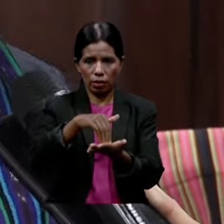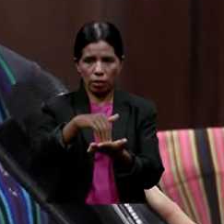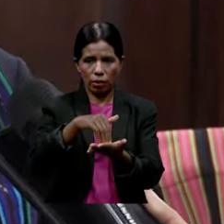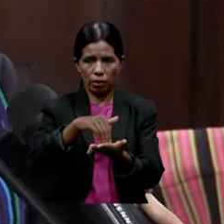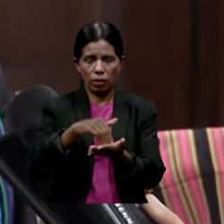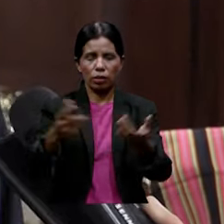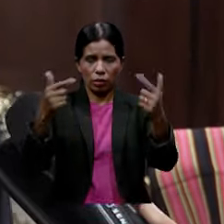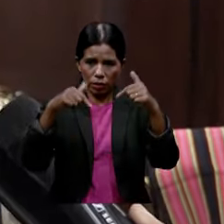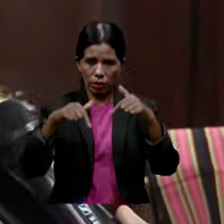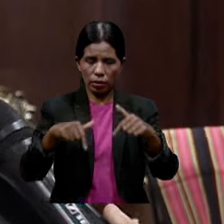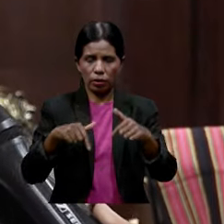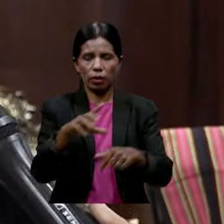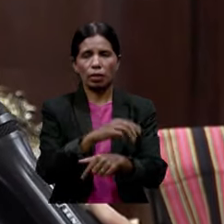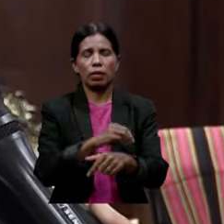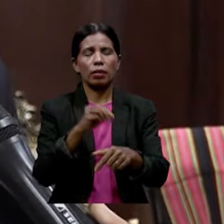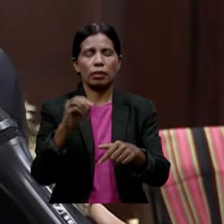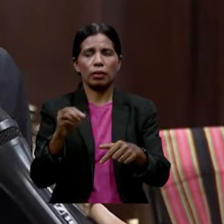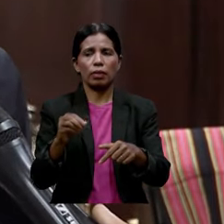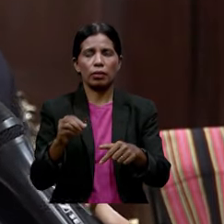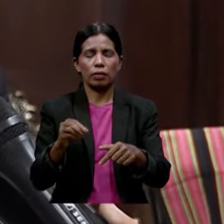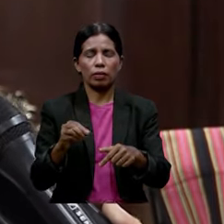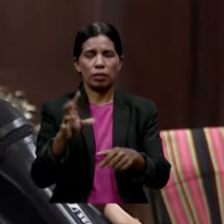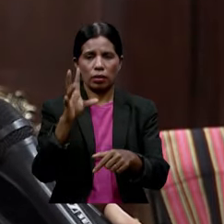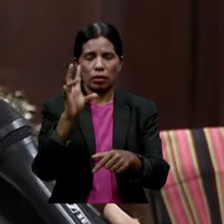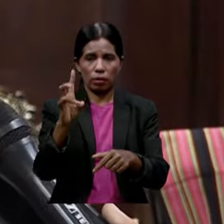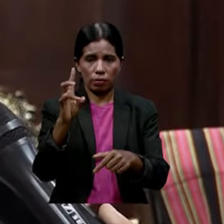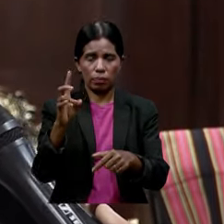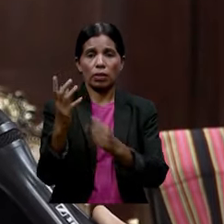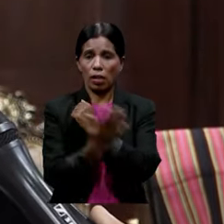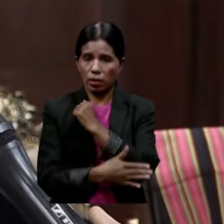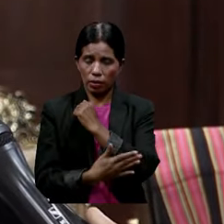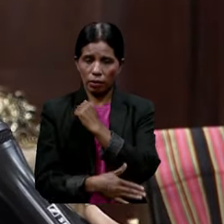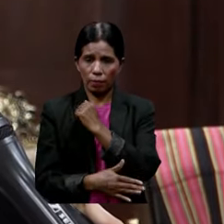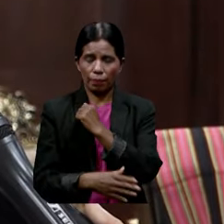to come to the UAE, his second country.